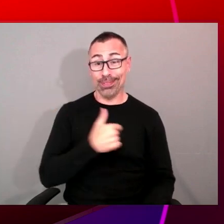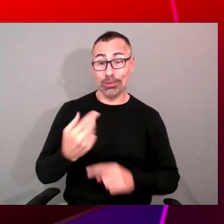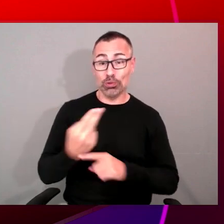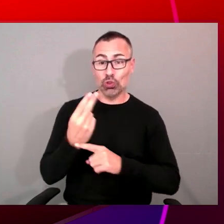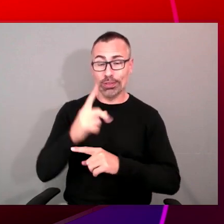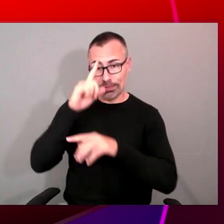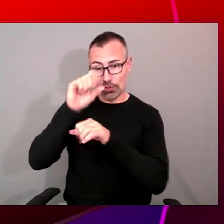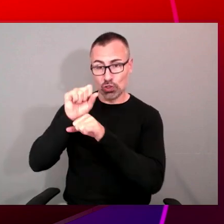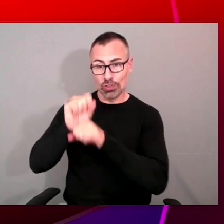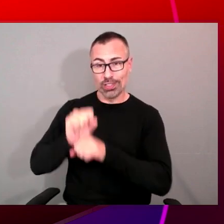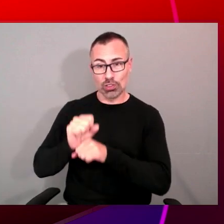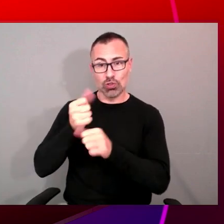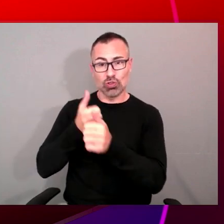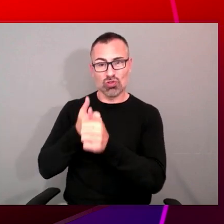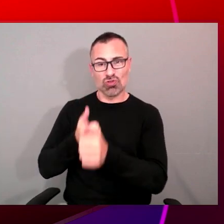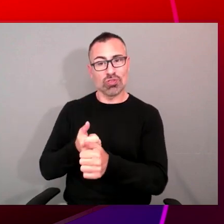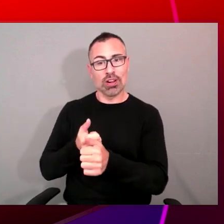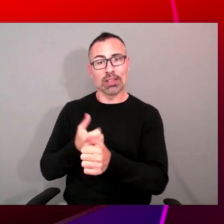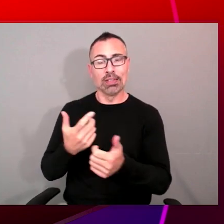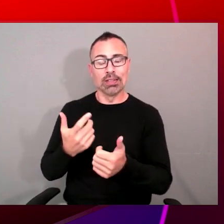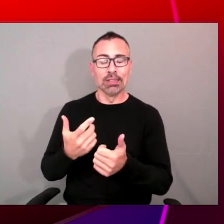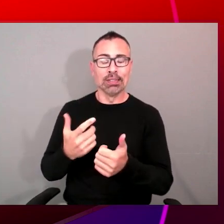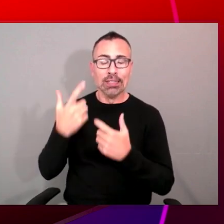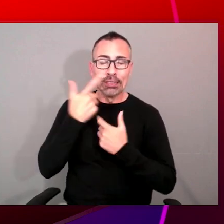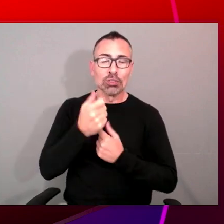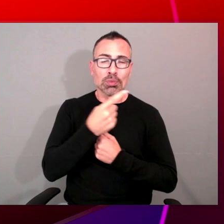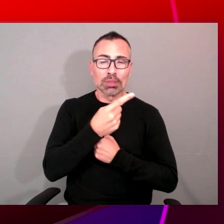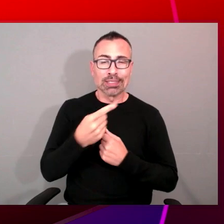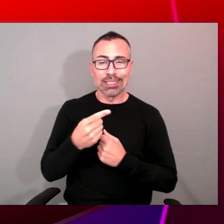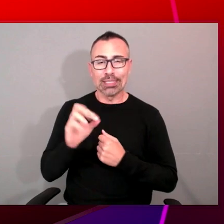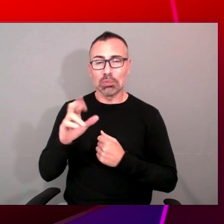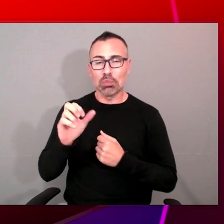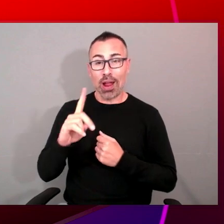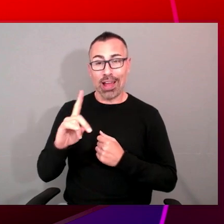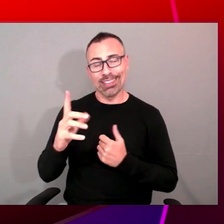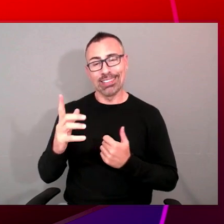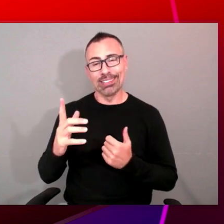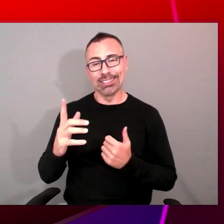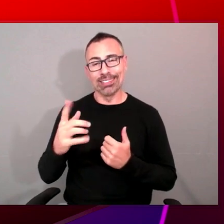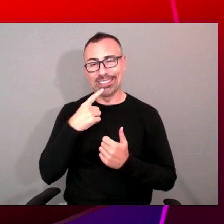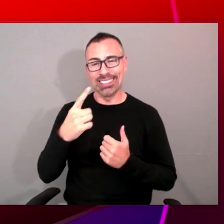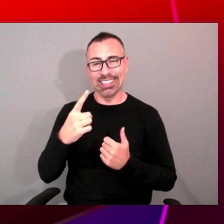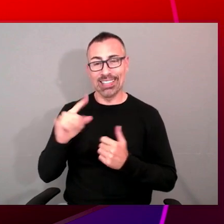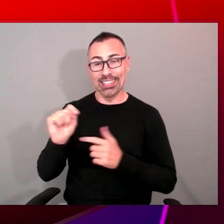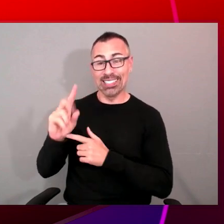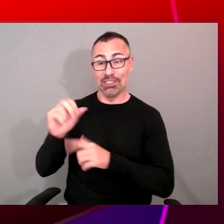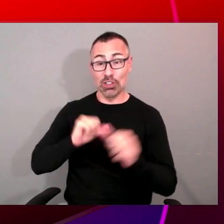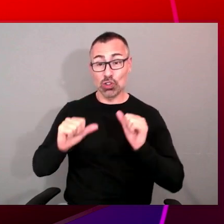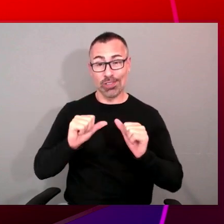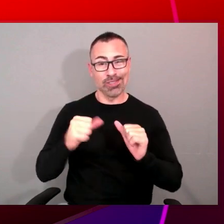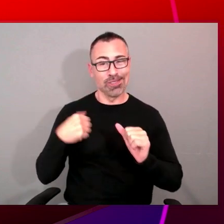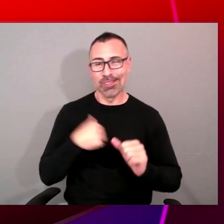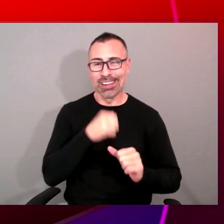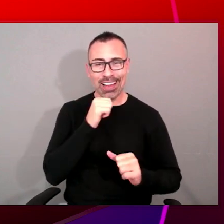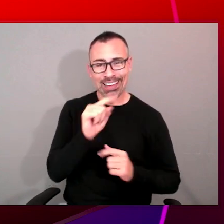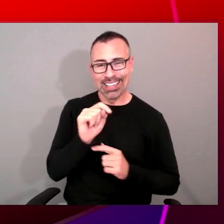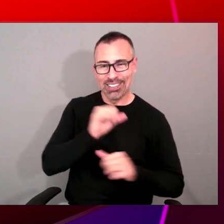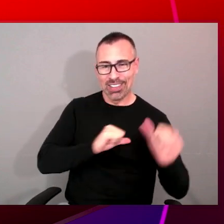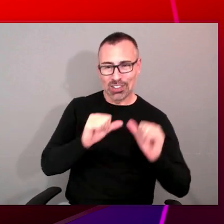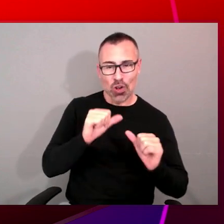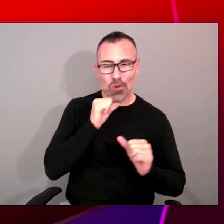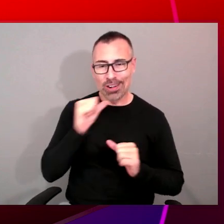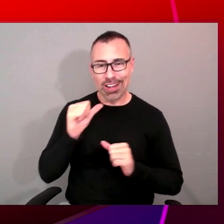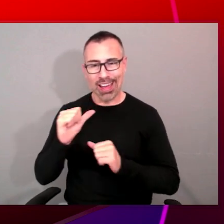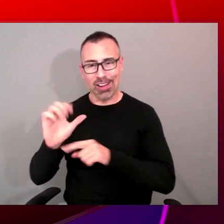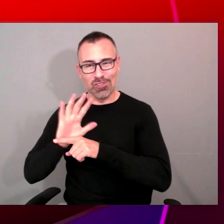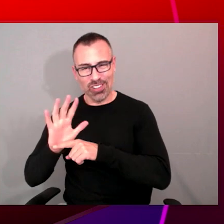tracking, it's interesting because Brandon said TV show, film. We're neither a TV show nor a film. We are a unique new